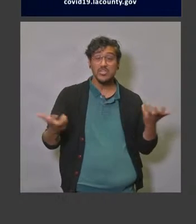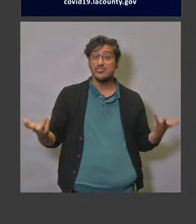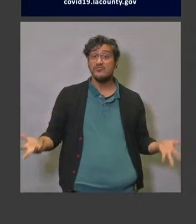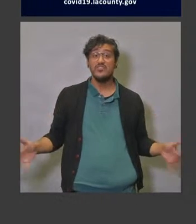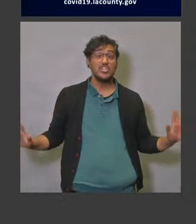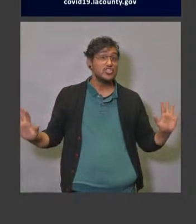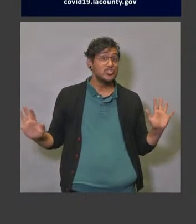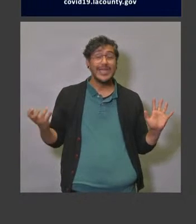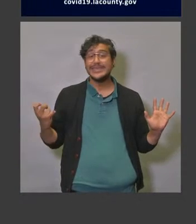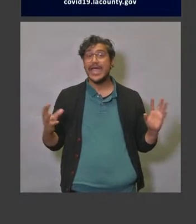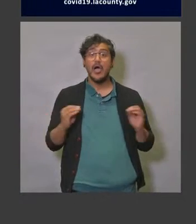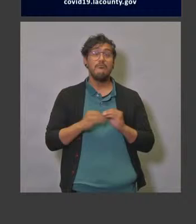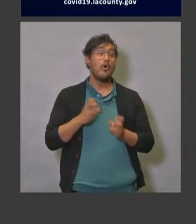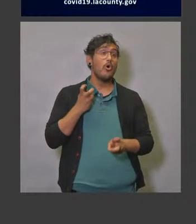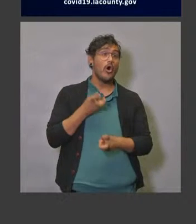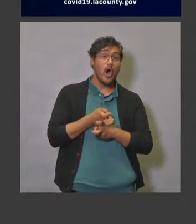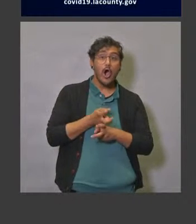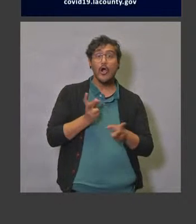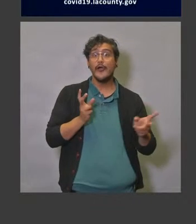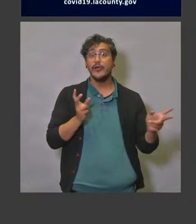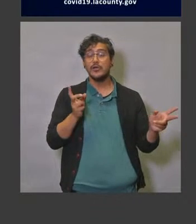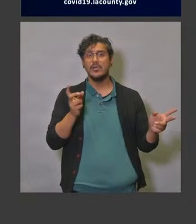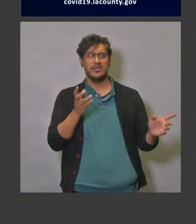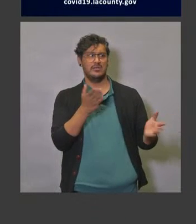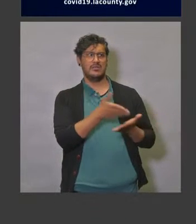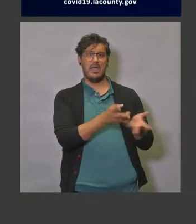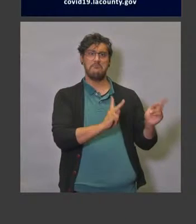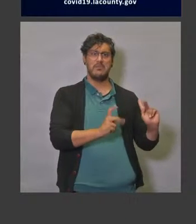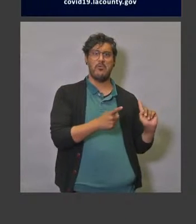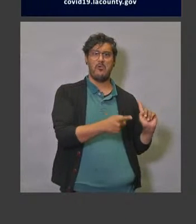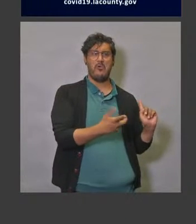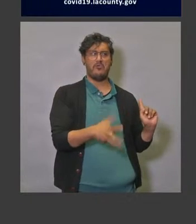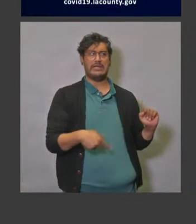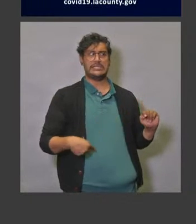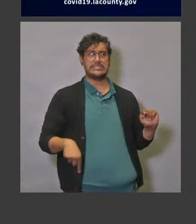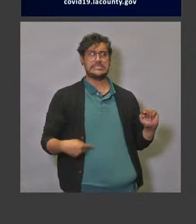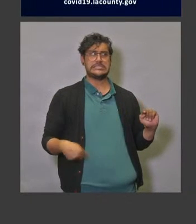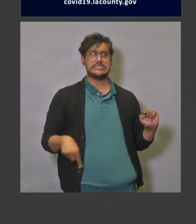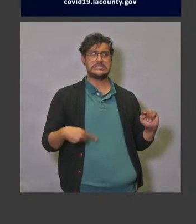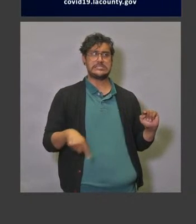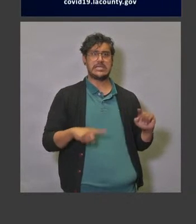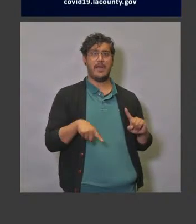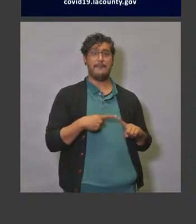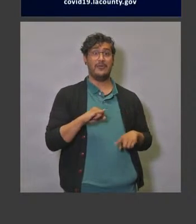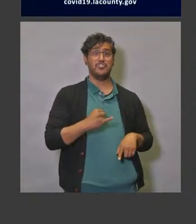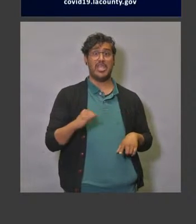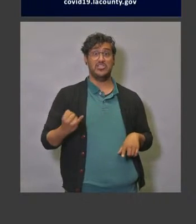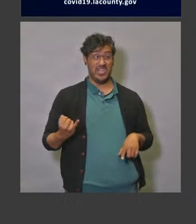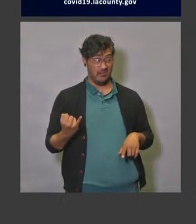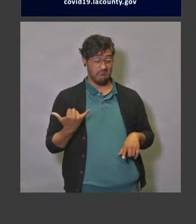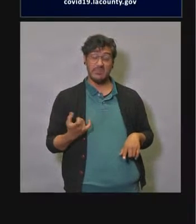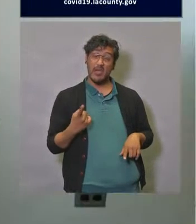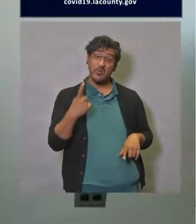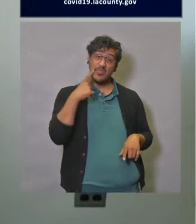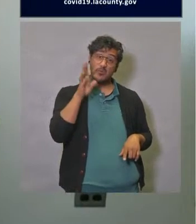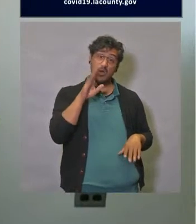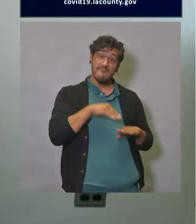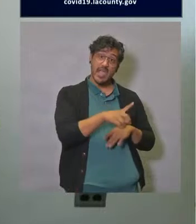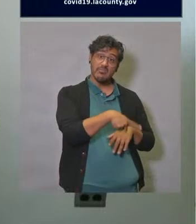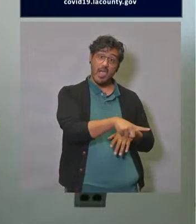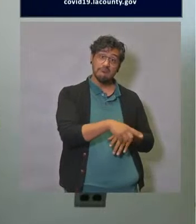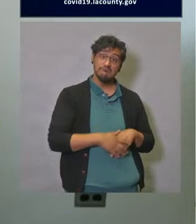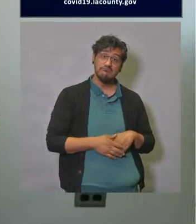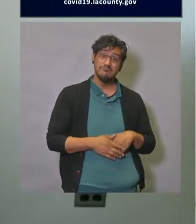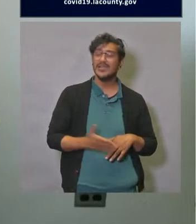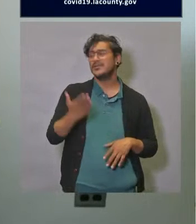to convince those who were already skeptical that J&J and all the vaccines are safe? It's a great question, Josh.